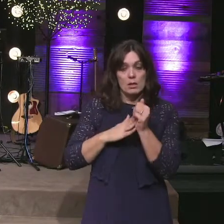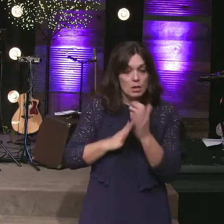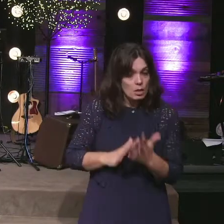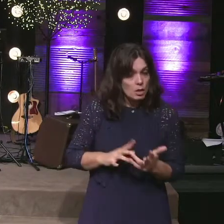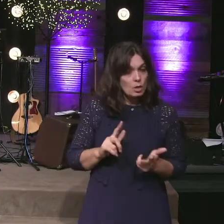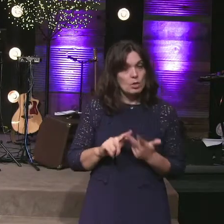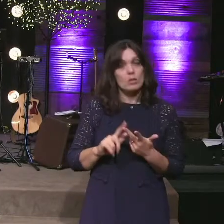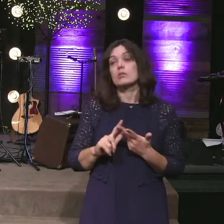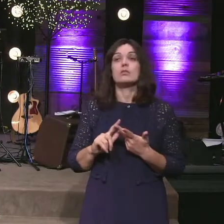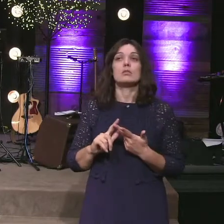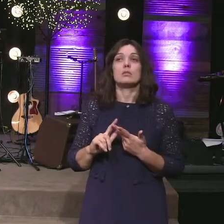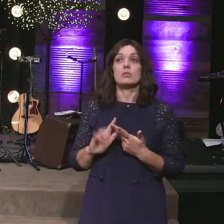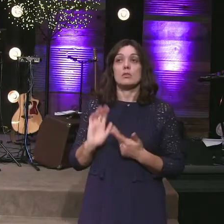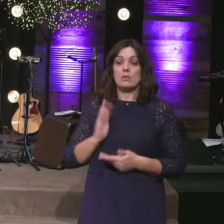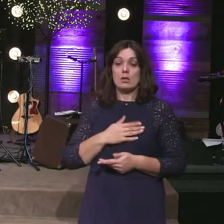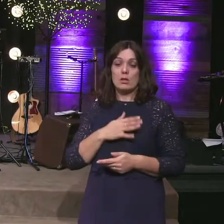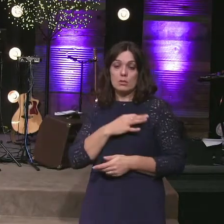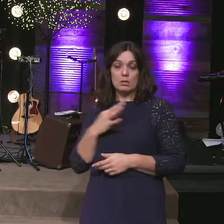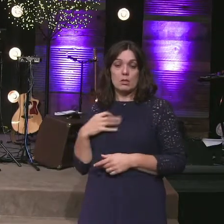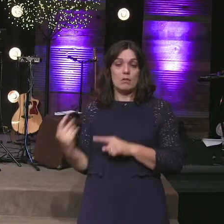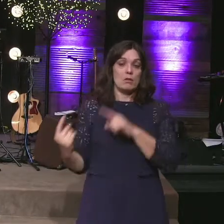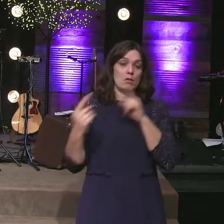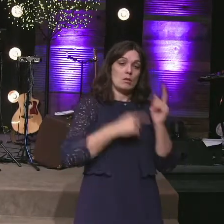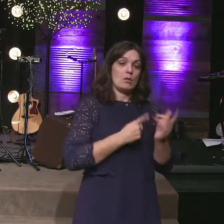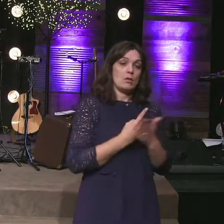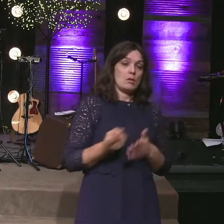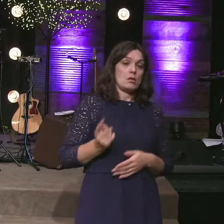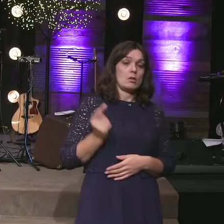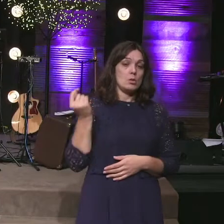last Tuesday, and he spoke to us about the church.